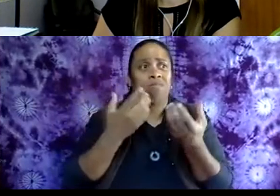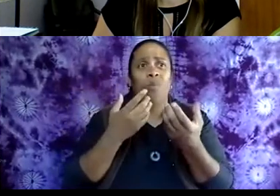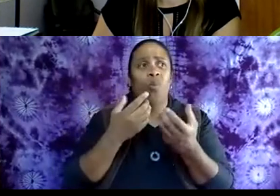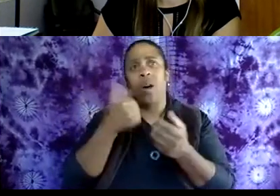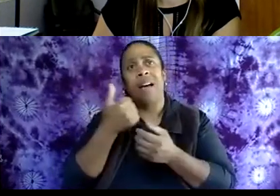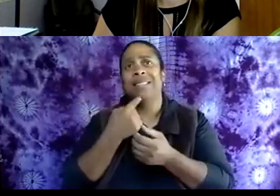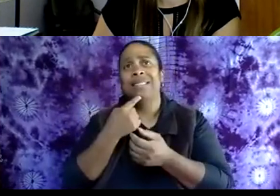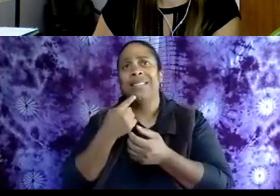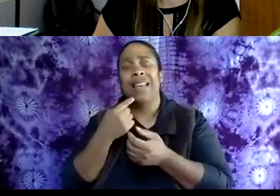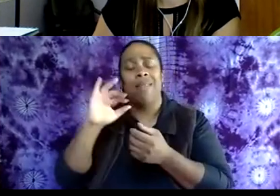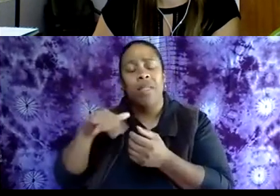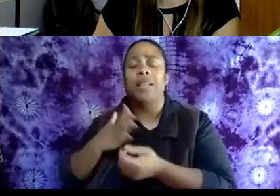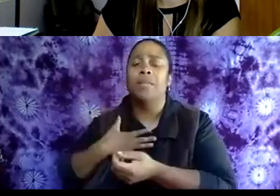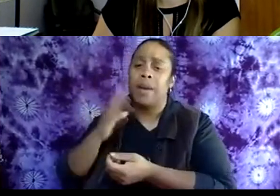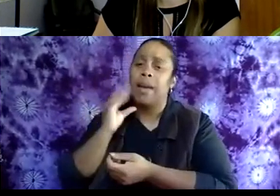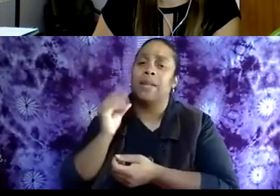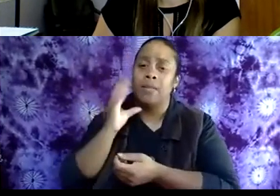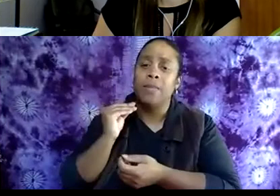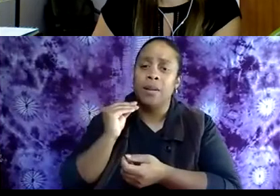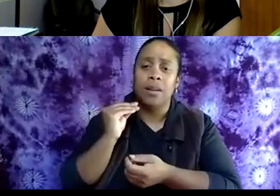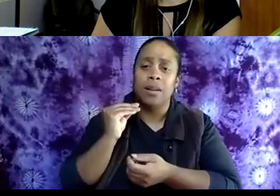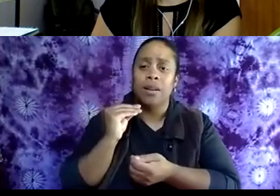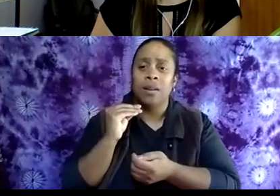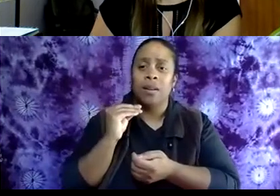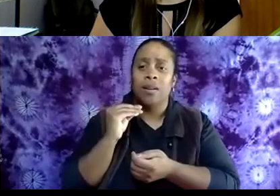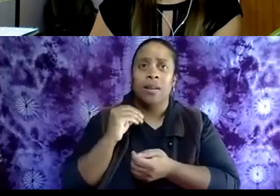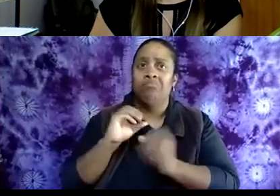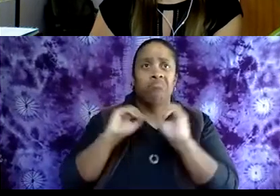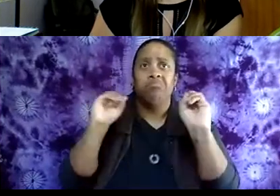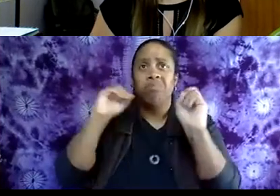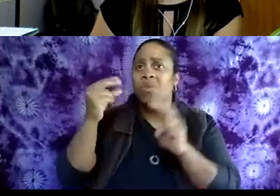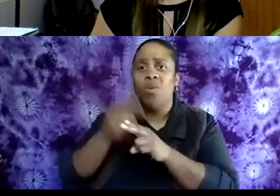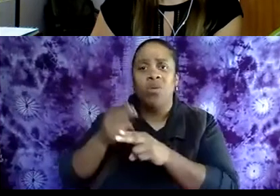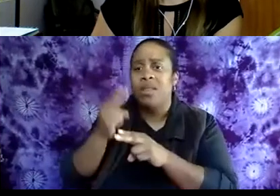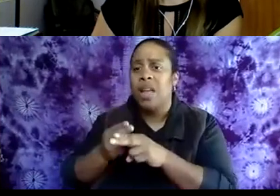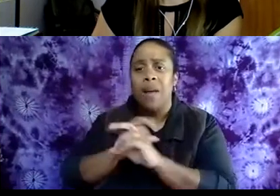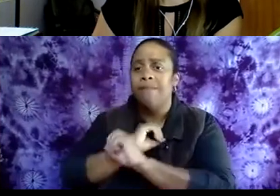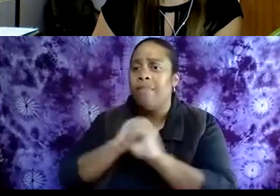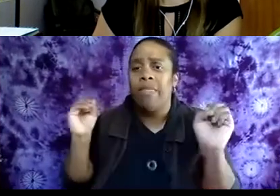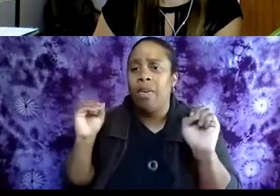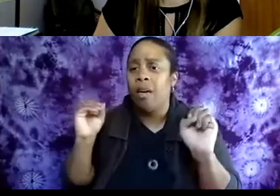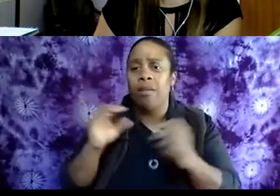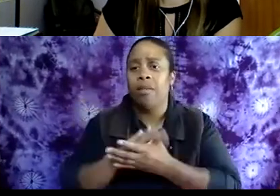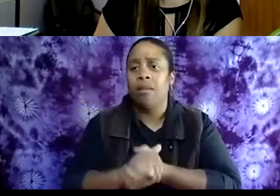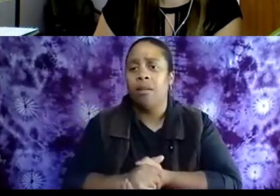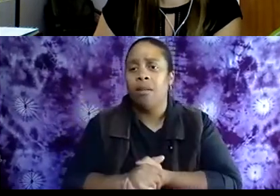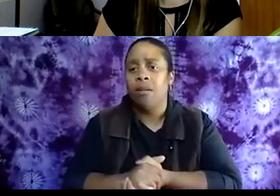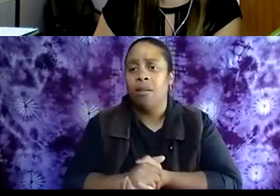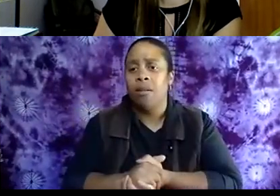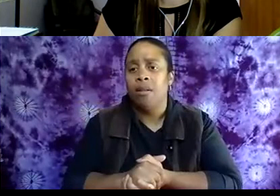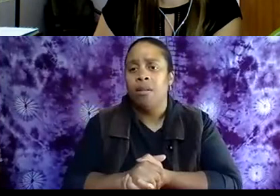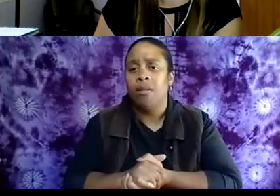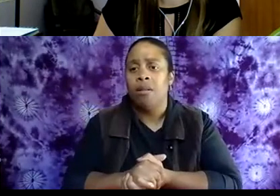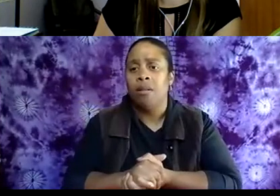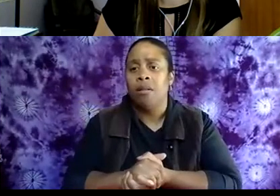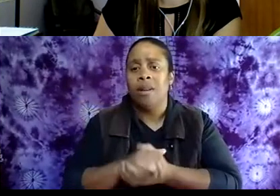my experience. I don't have, it didn't come with a name or anything. Because like I said, this was before